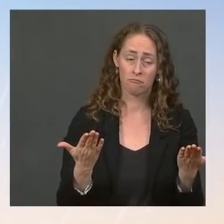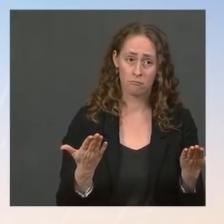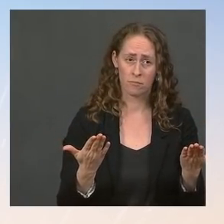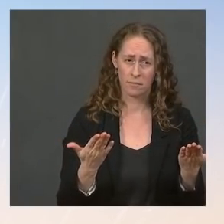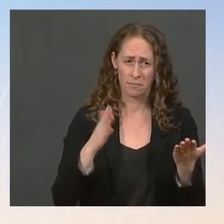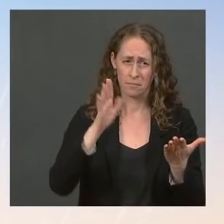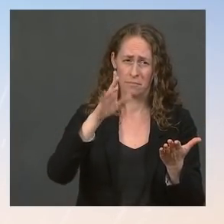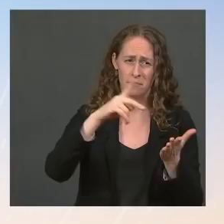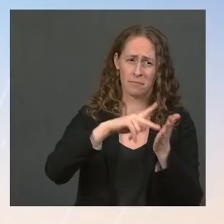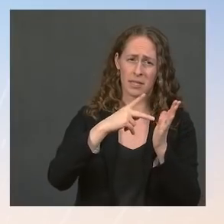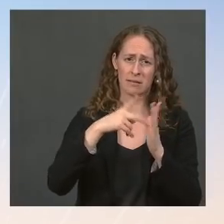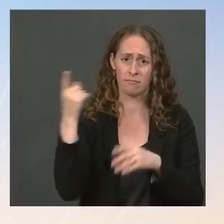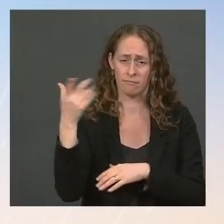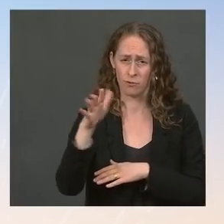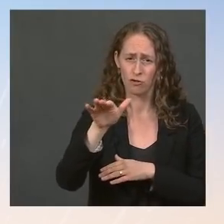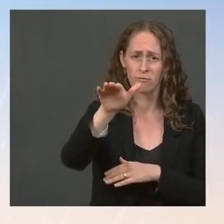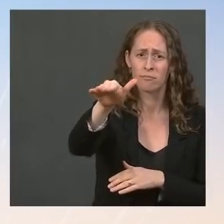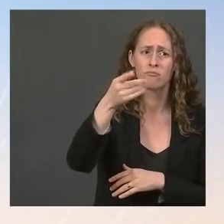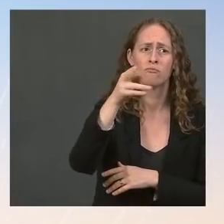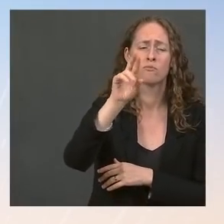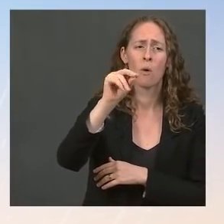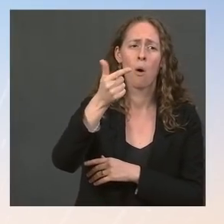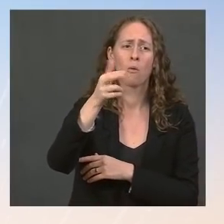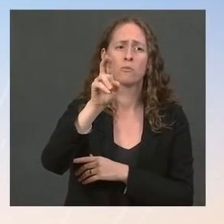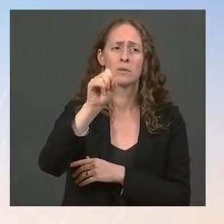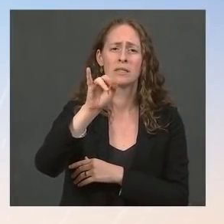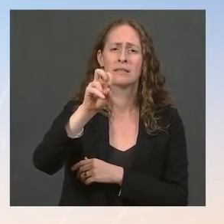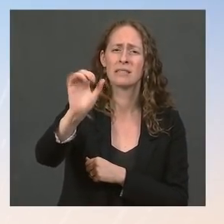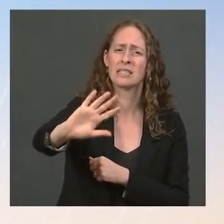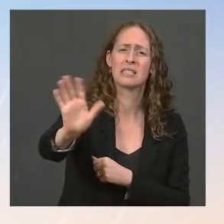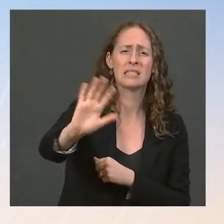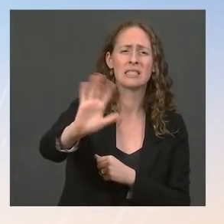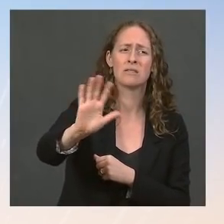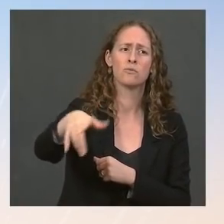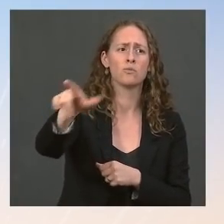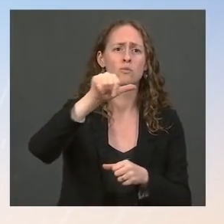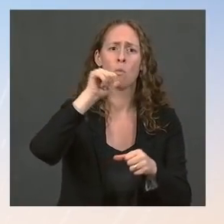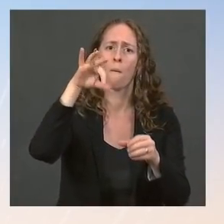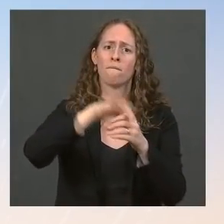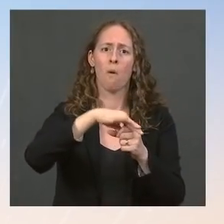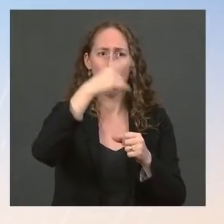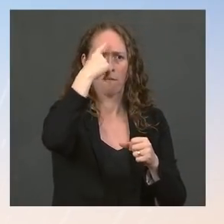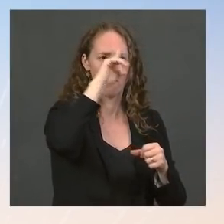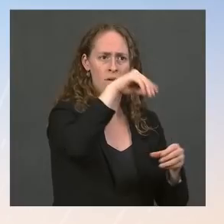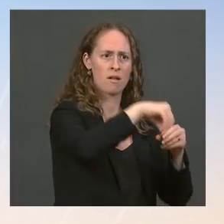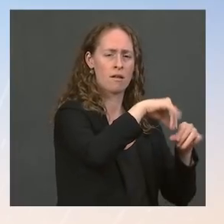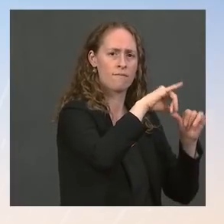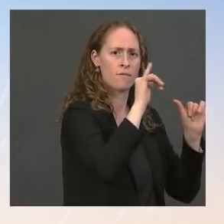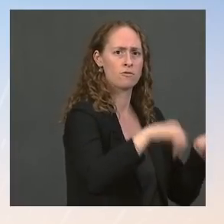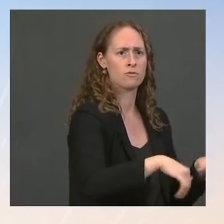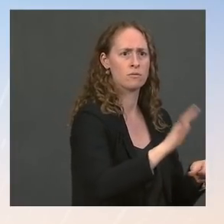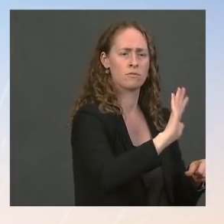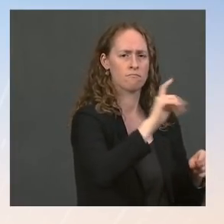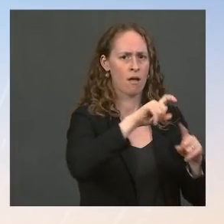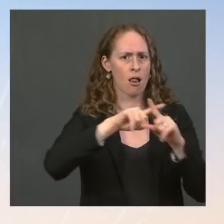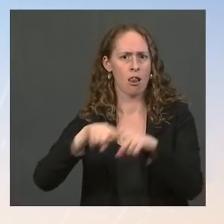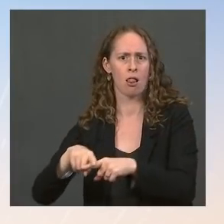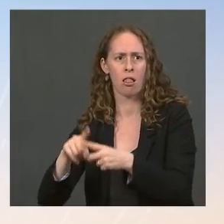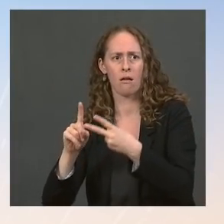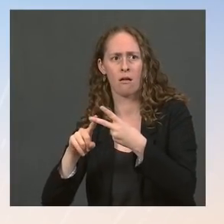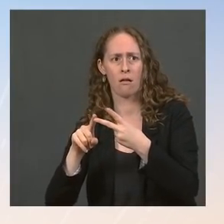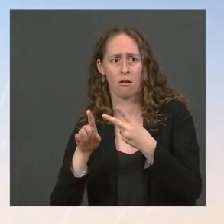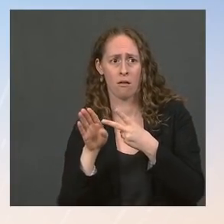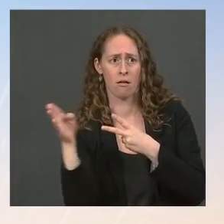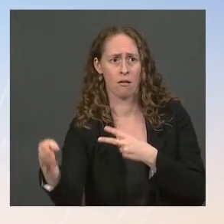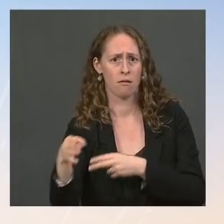Progressive Caucus not to make voting on BIF conditional on reconciliation? The president has said the same thing privately as